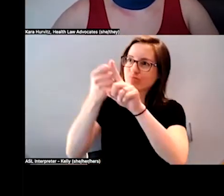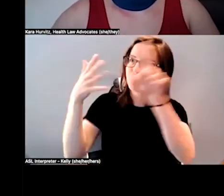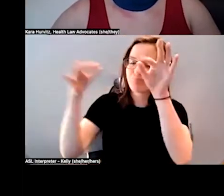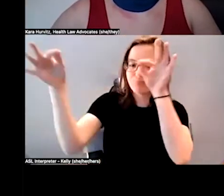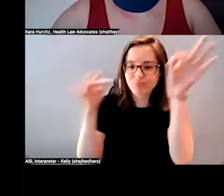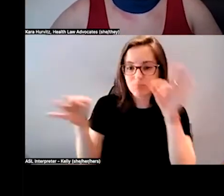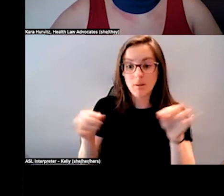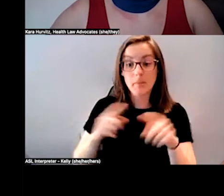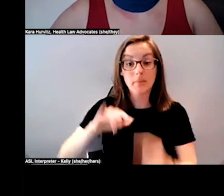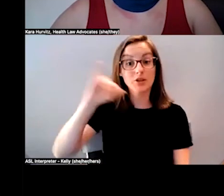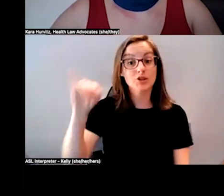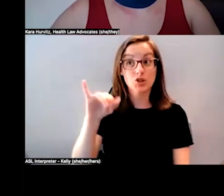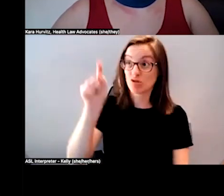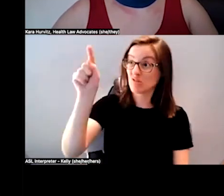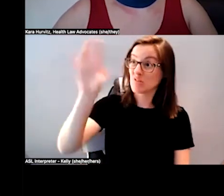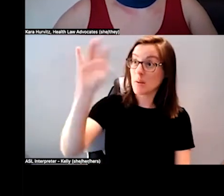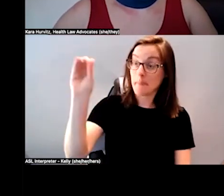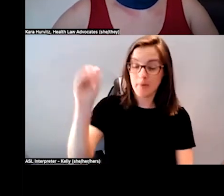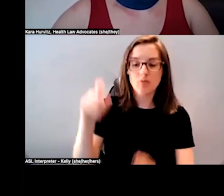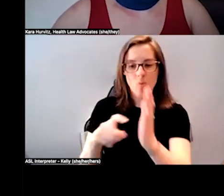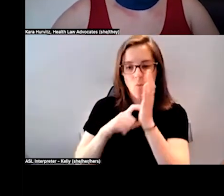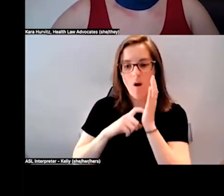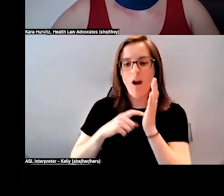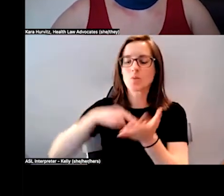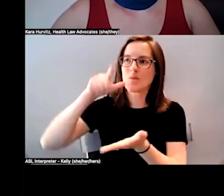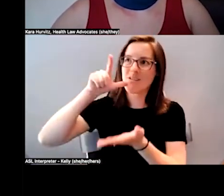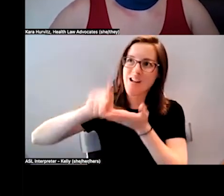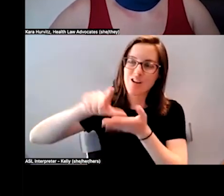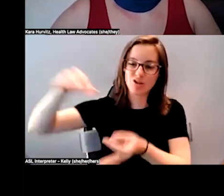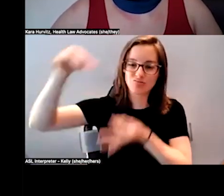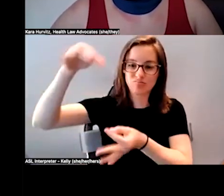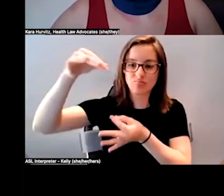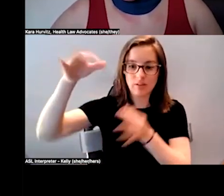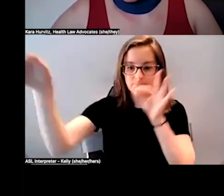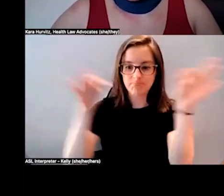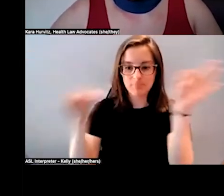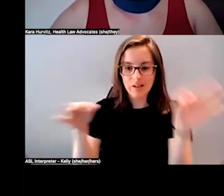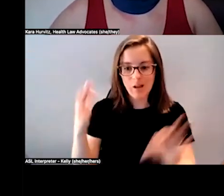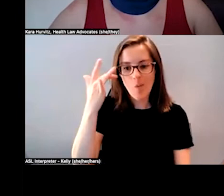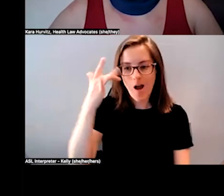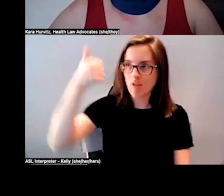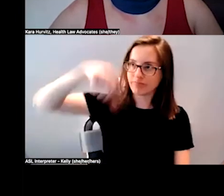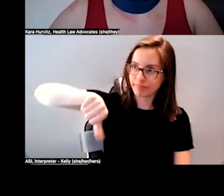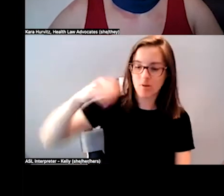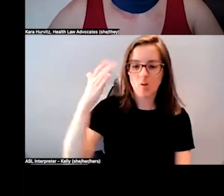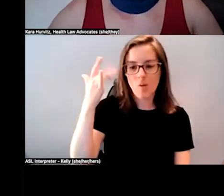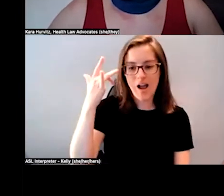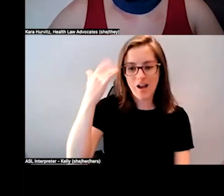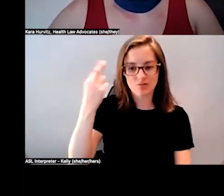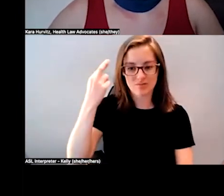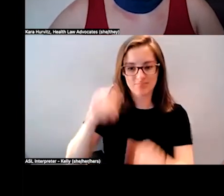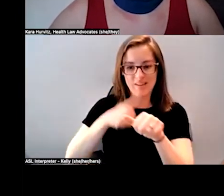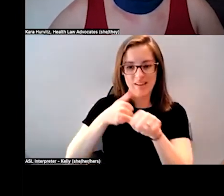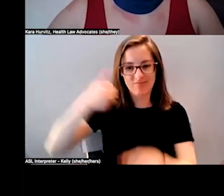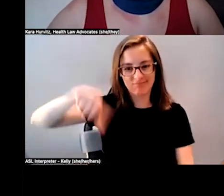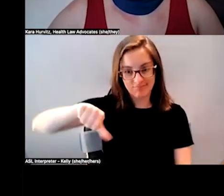entities are required to give notification in writing about what is being denied and why. And then from there,